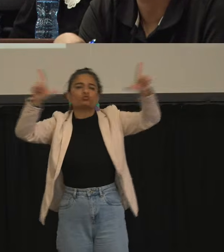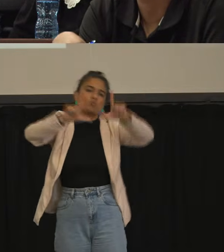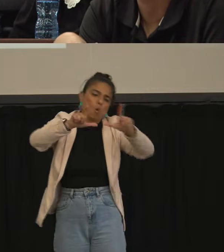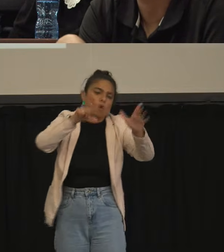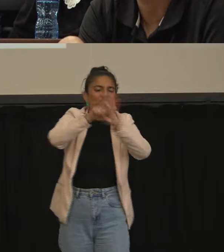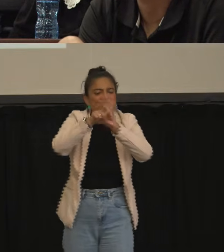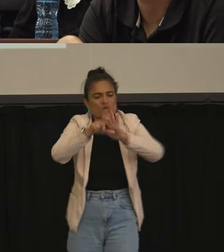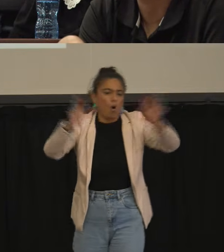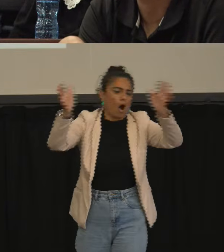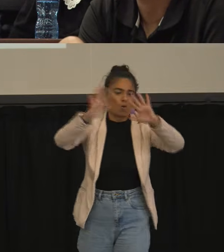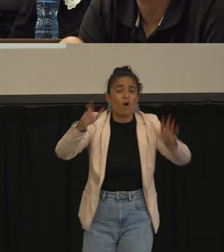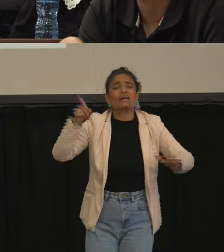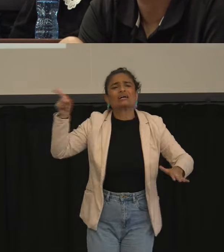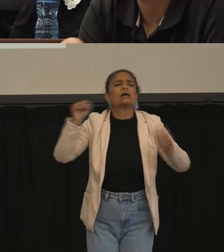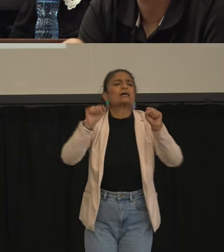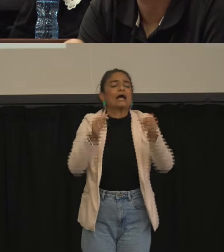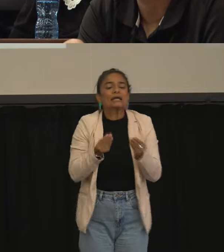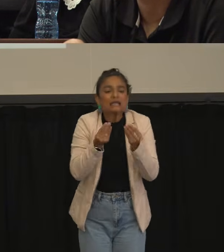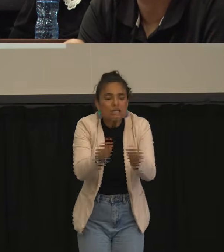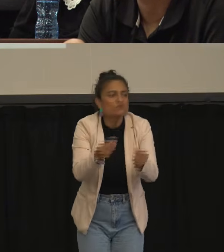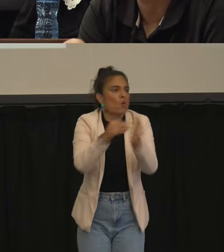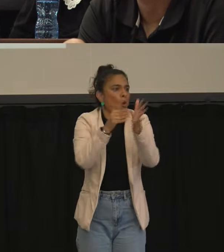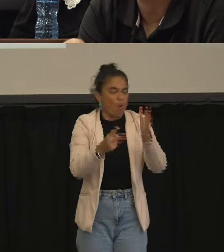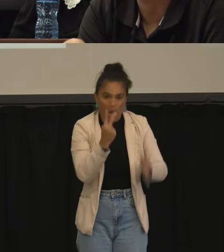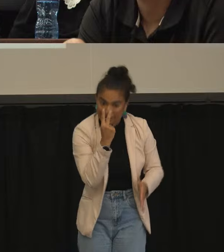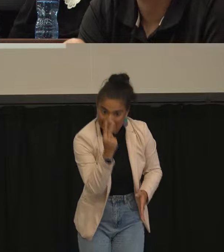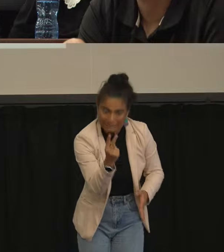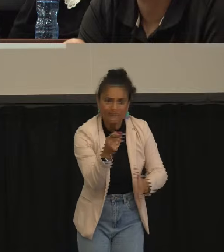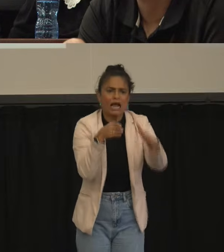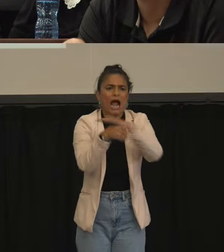And then I've also explained about minimizing the video, etc.